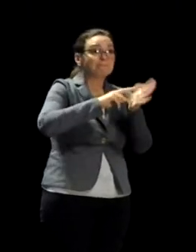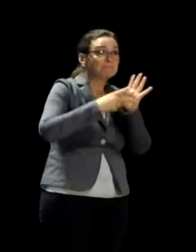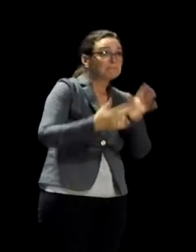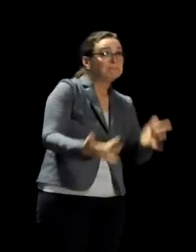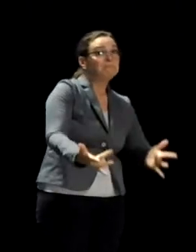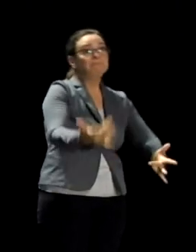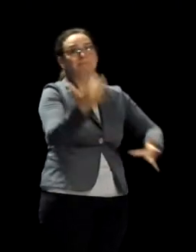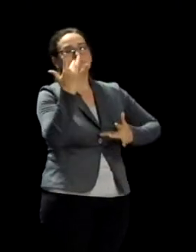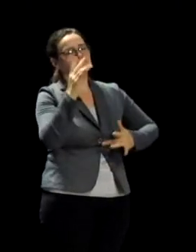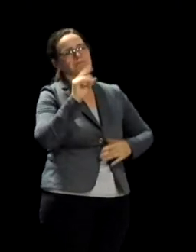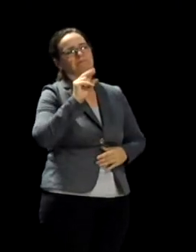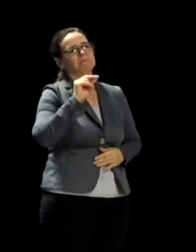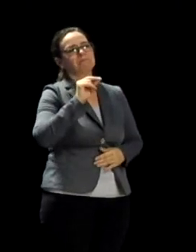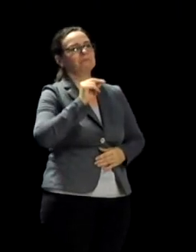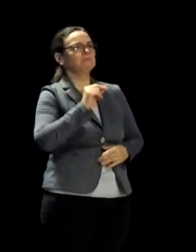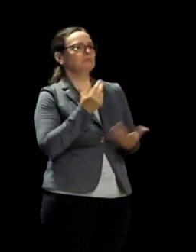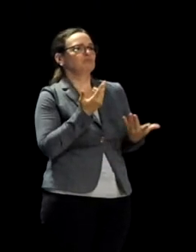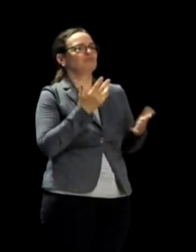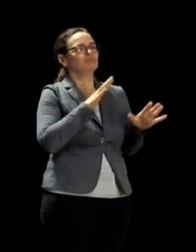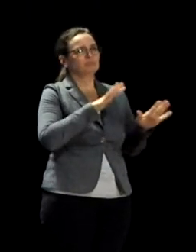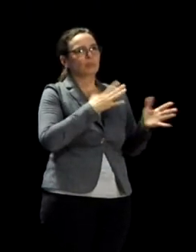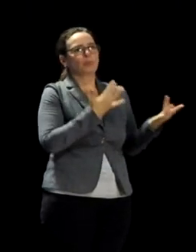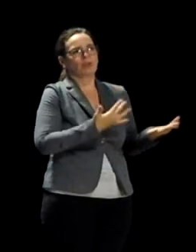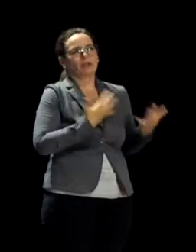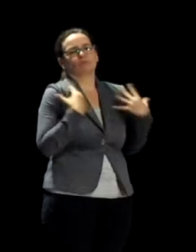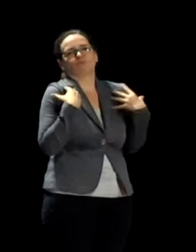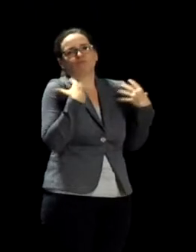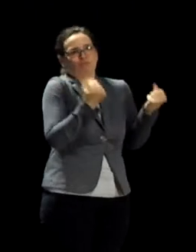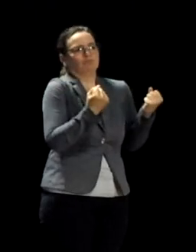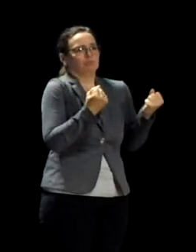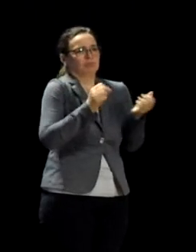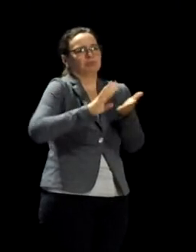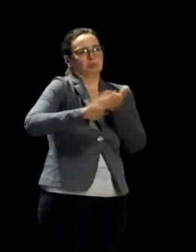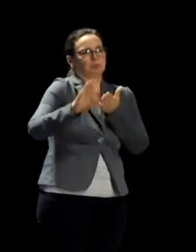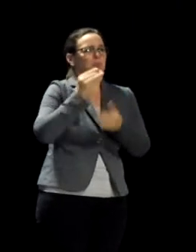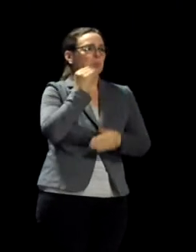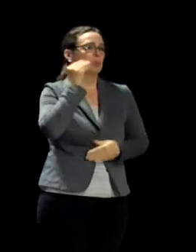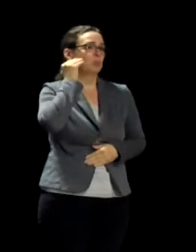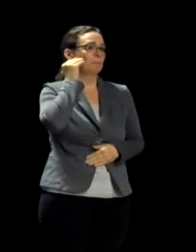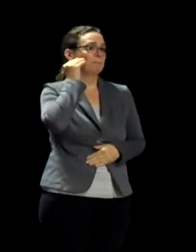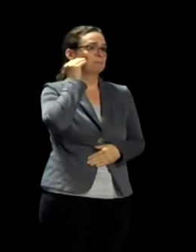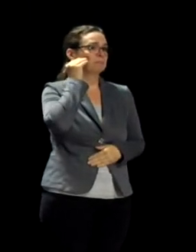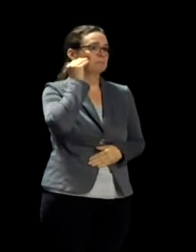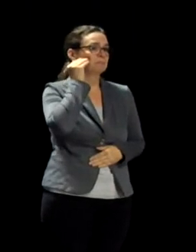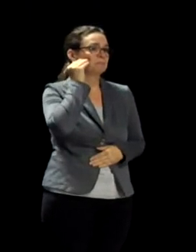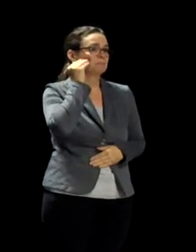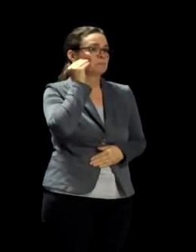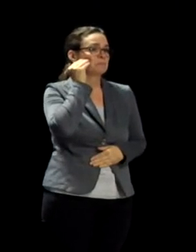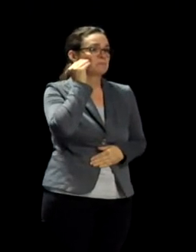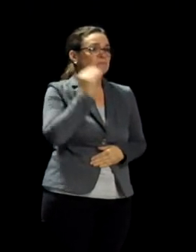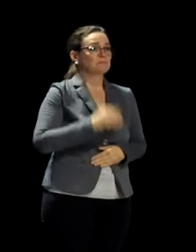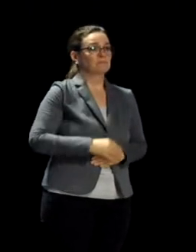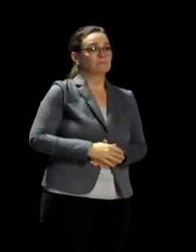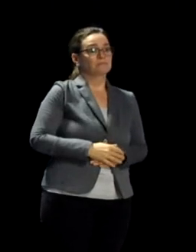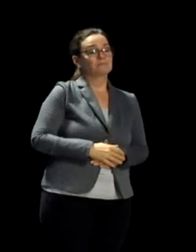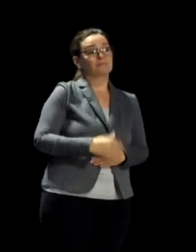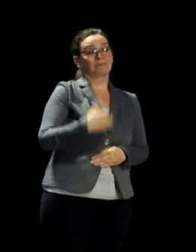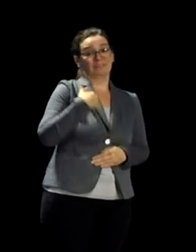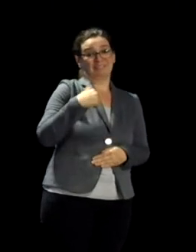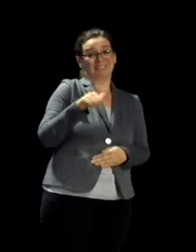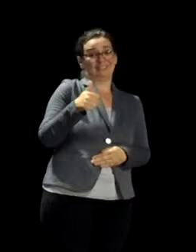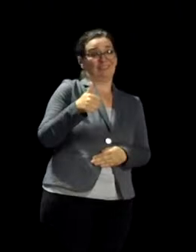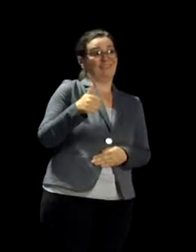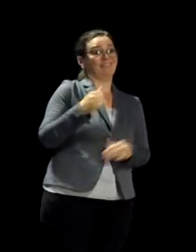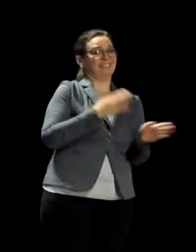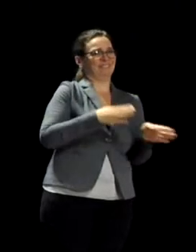10 individuals who are waiting on a negative test to return to a nursing home. So the reality is we are